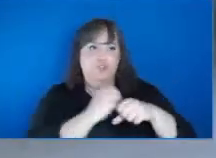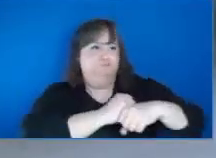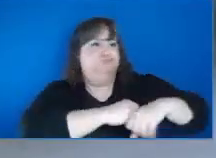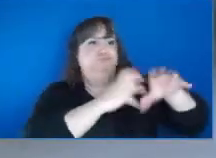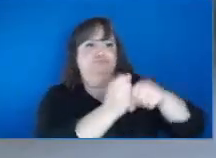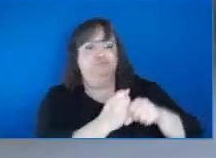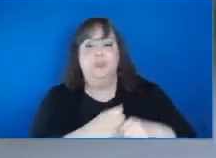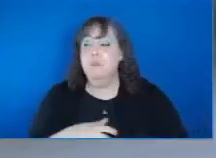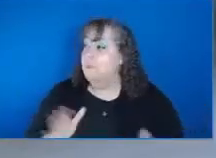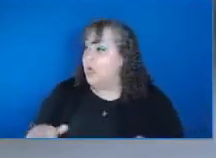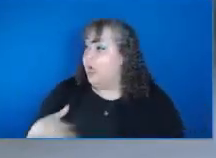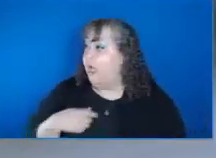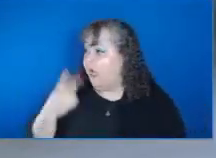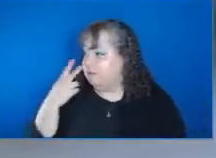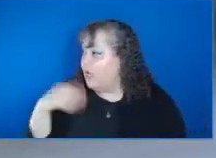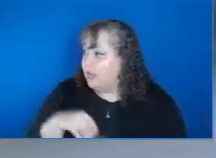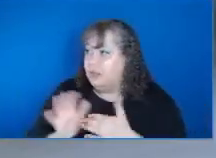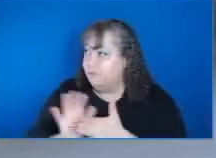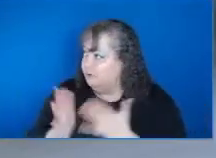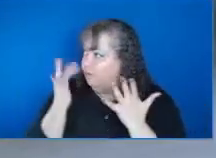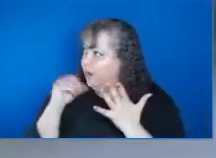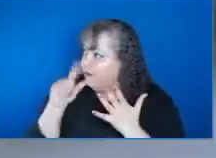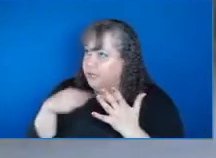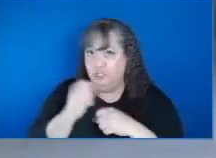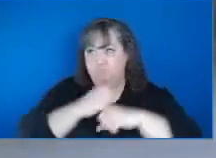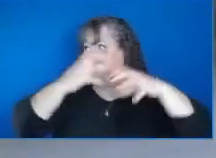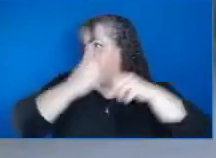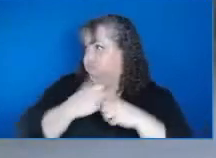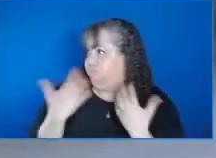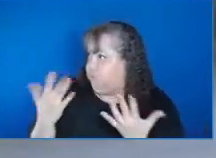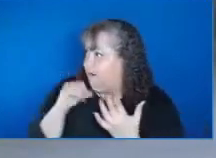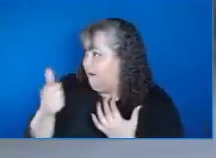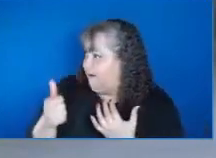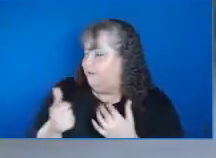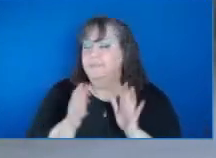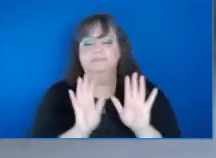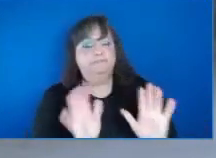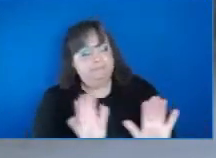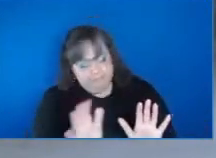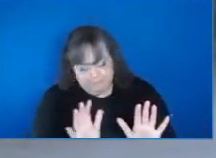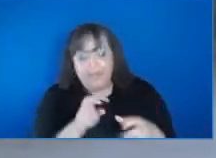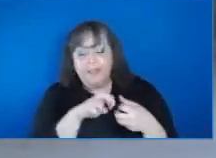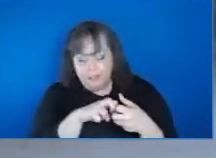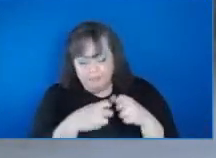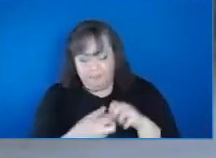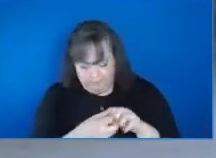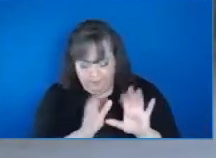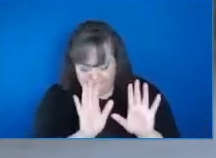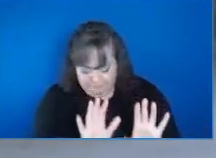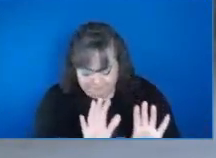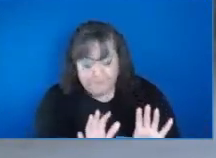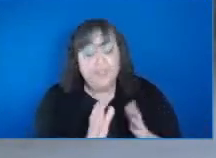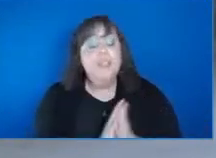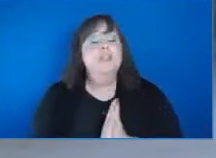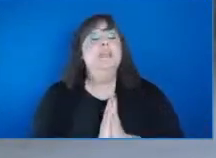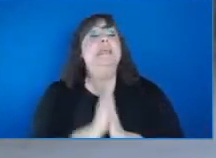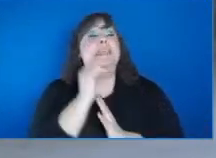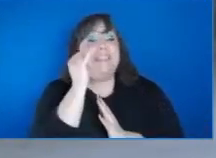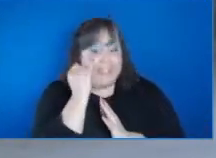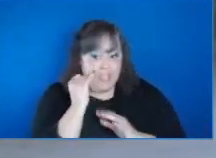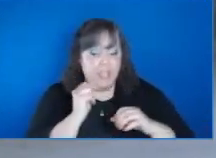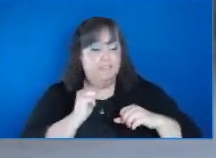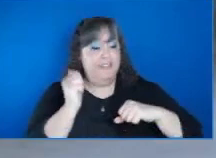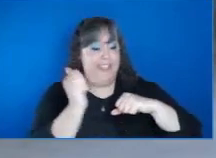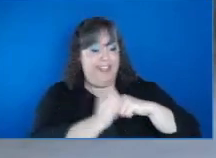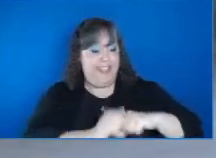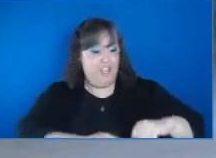Don't you want to just explode the asteroid? And the problem with that idea is that if the asteroid is on a collision course